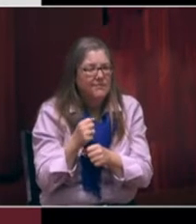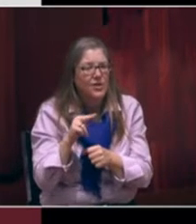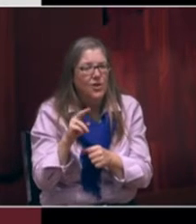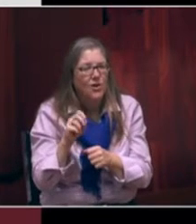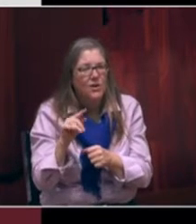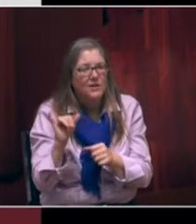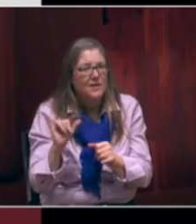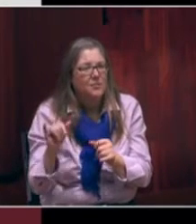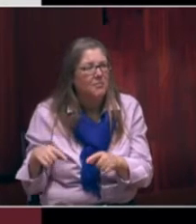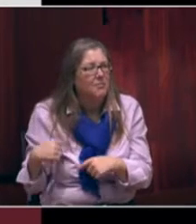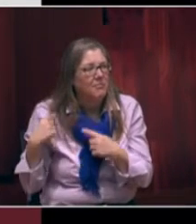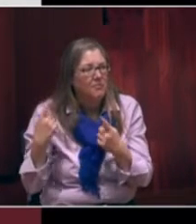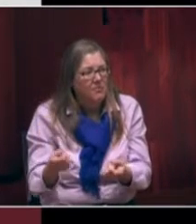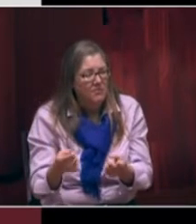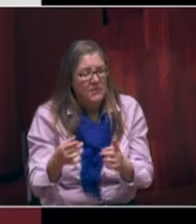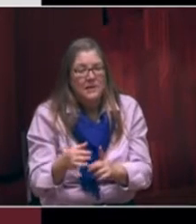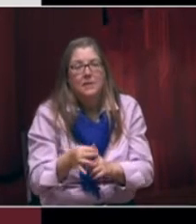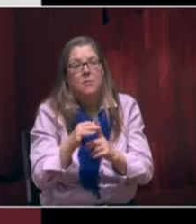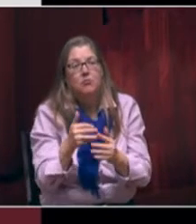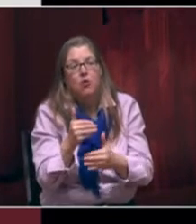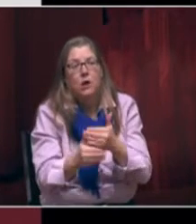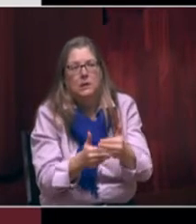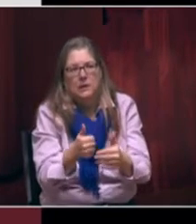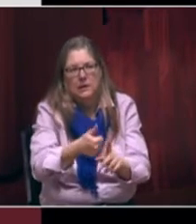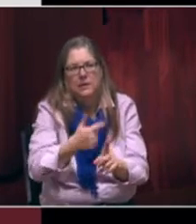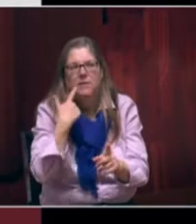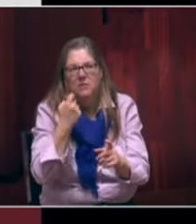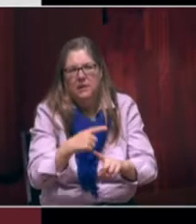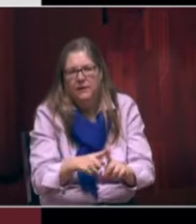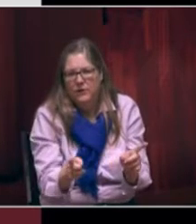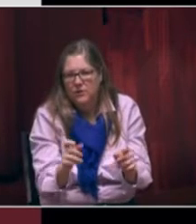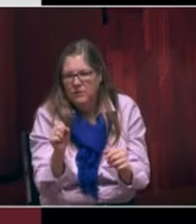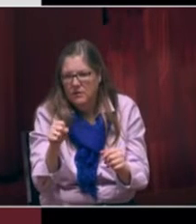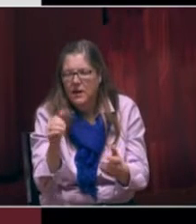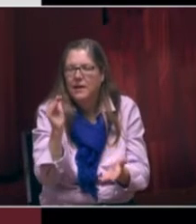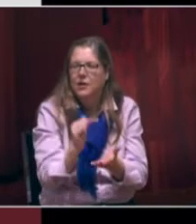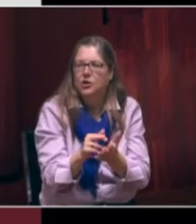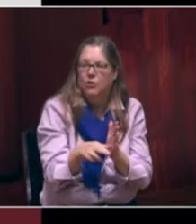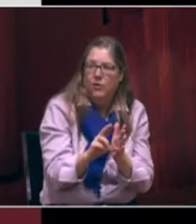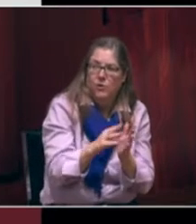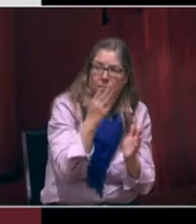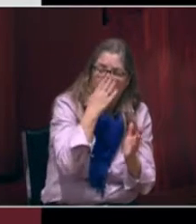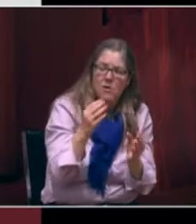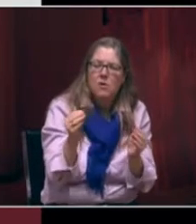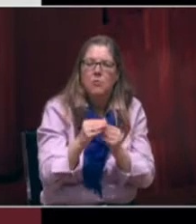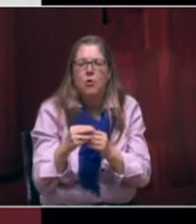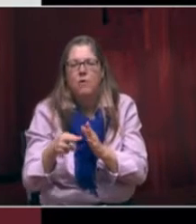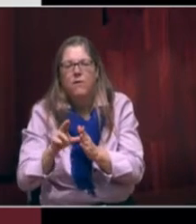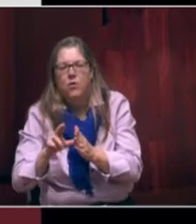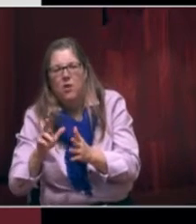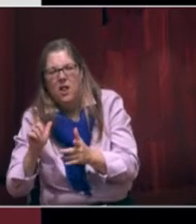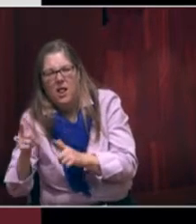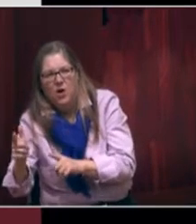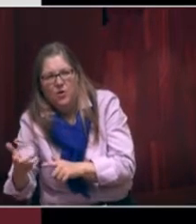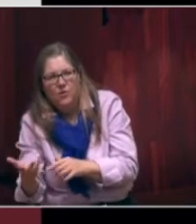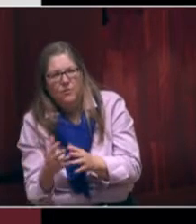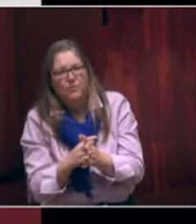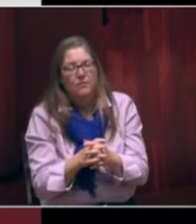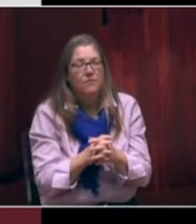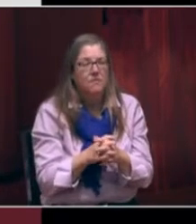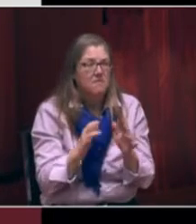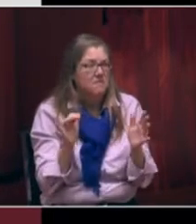them, except the process will have been a little bit different. Less review up front, more review at the back end. That's what